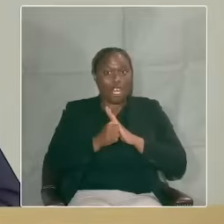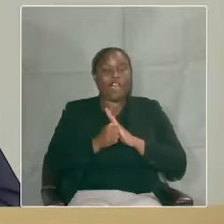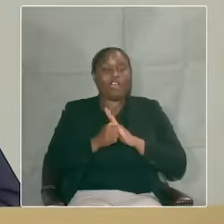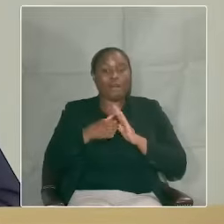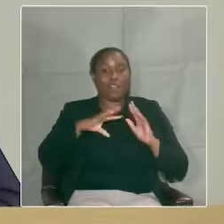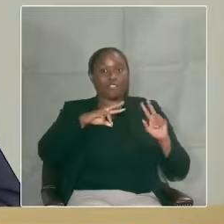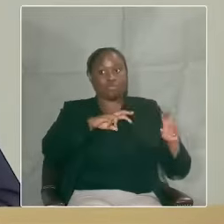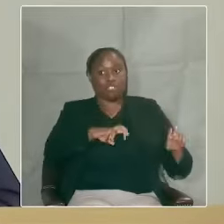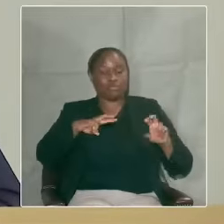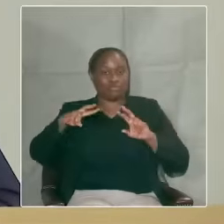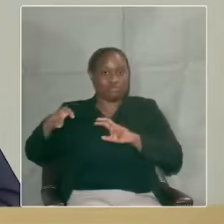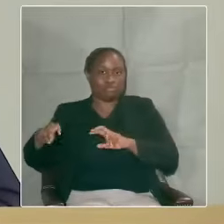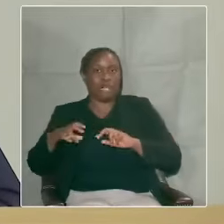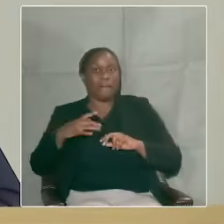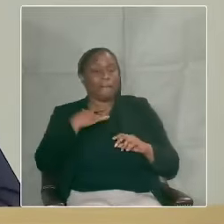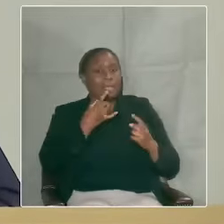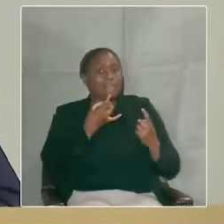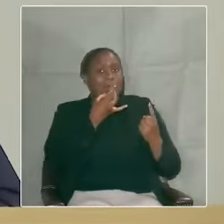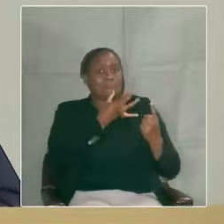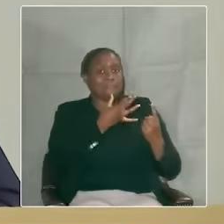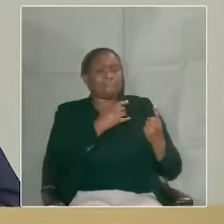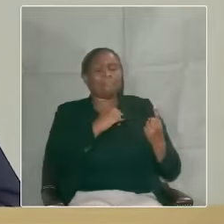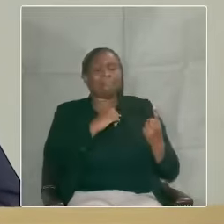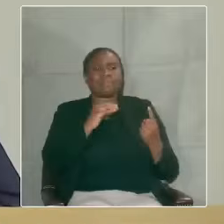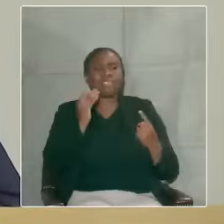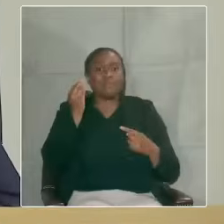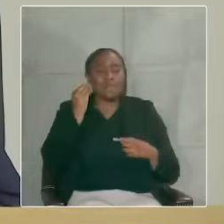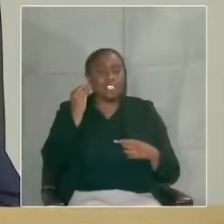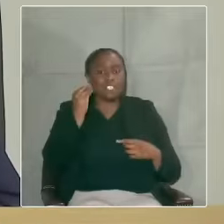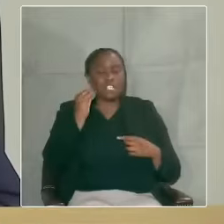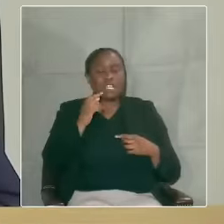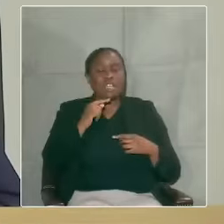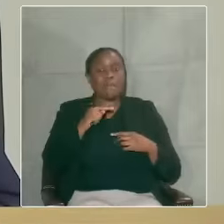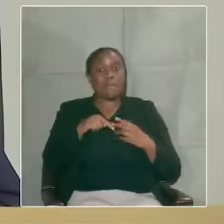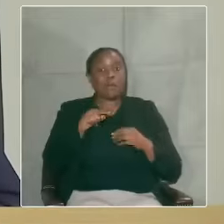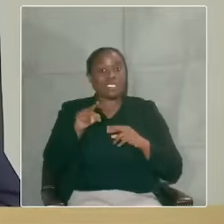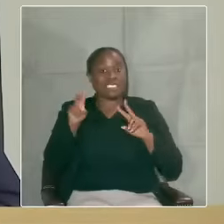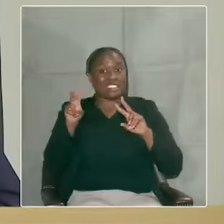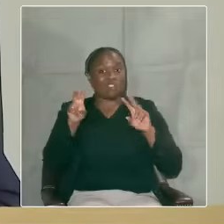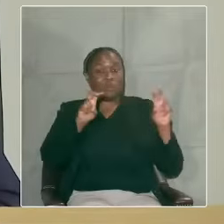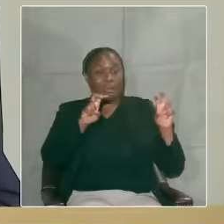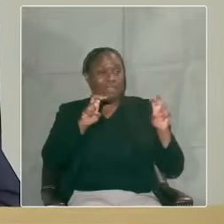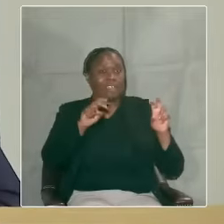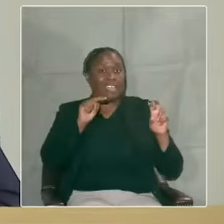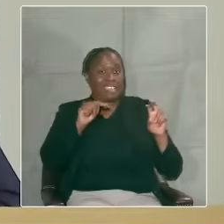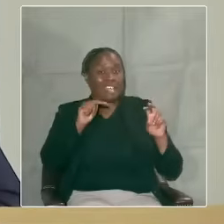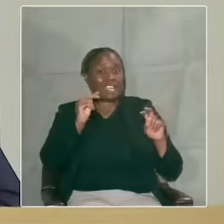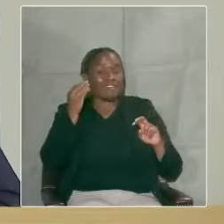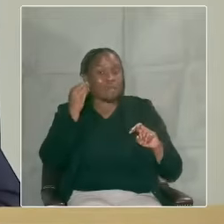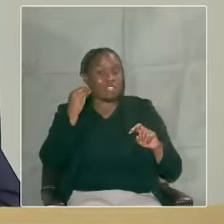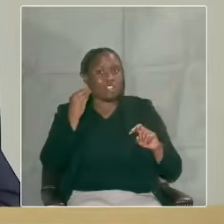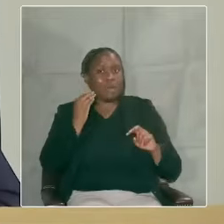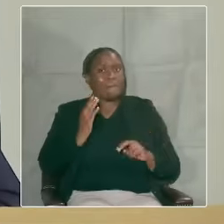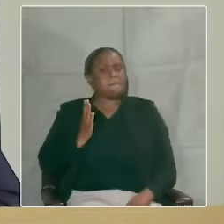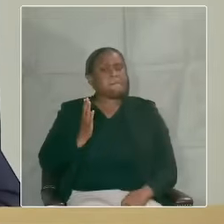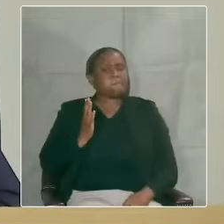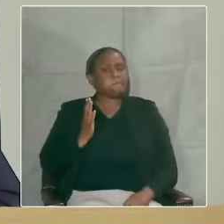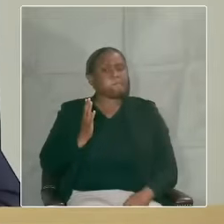I assured him that detailed information on these topics was readily